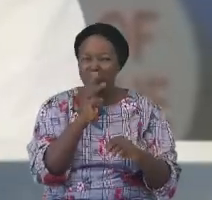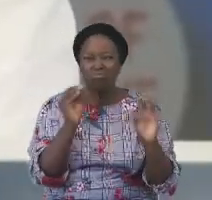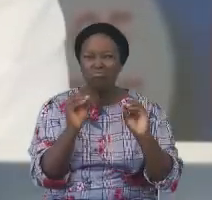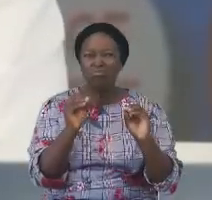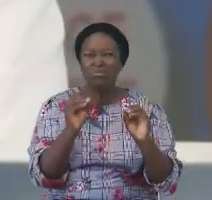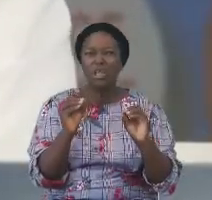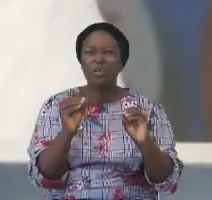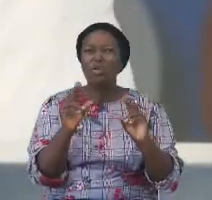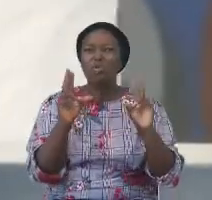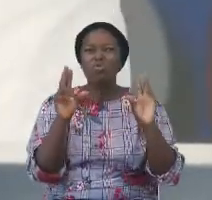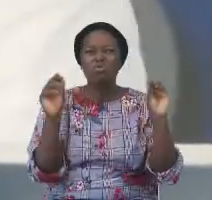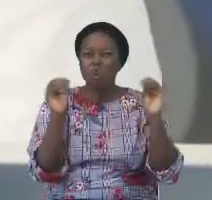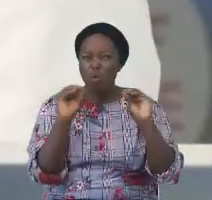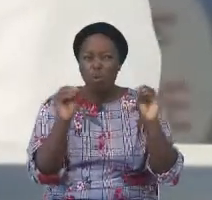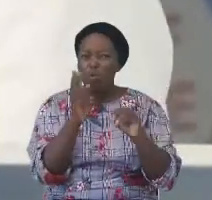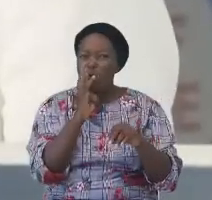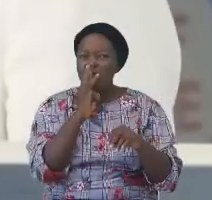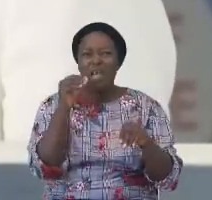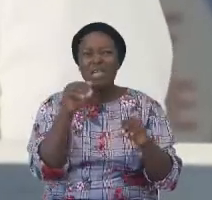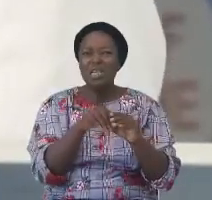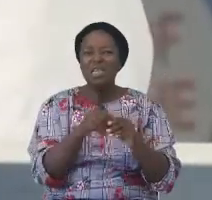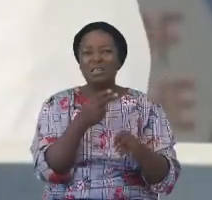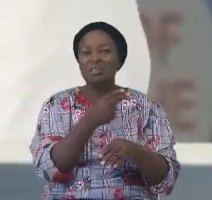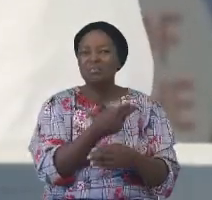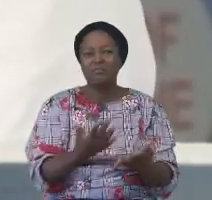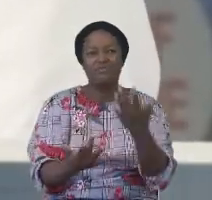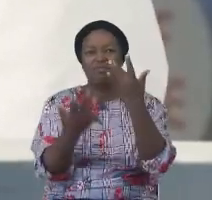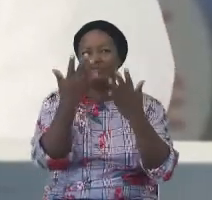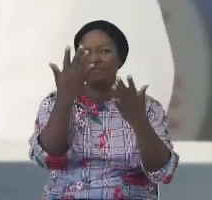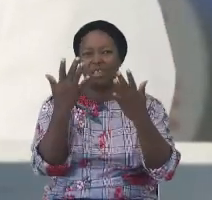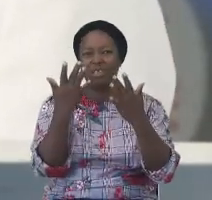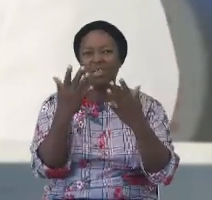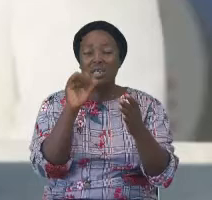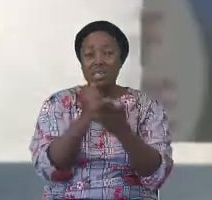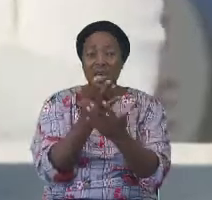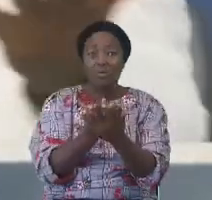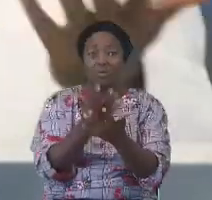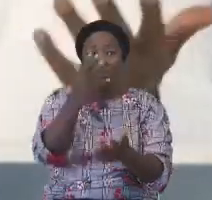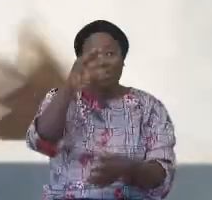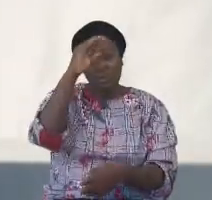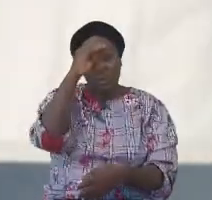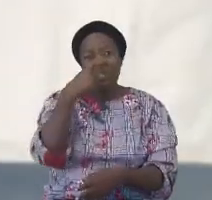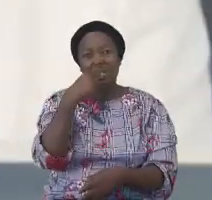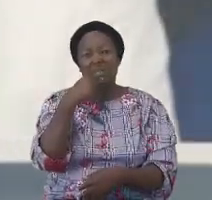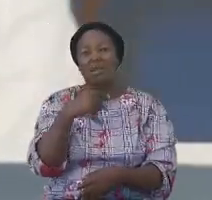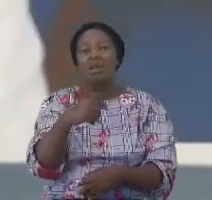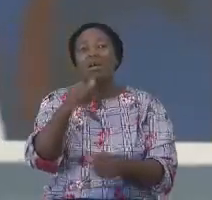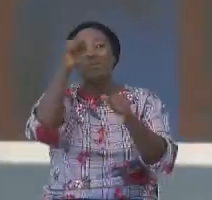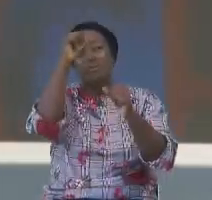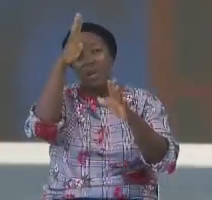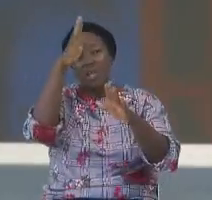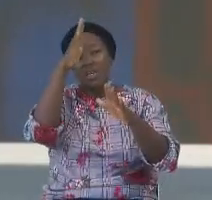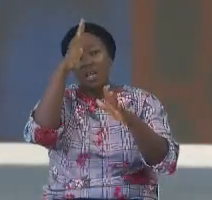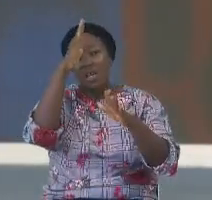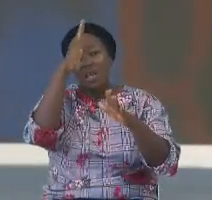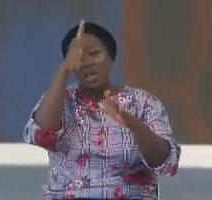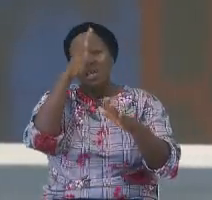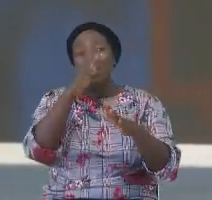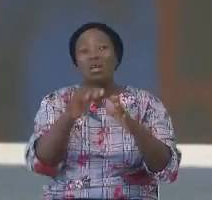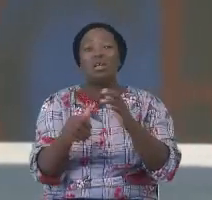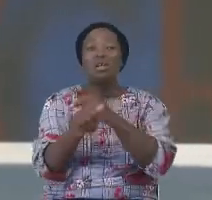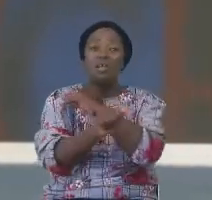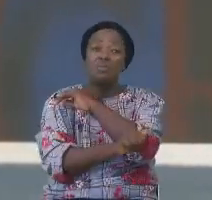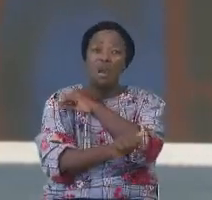water there's no water in hell fire that rich man said father